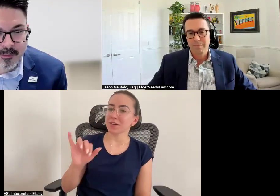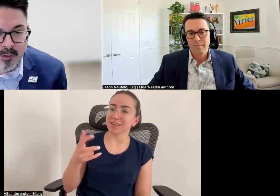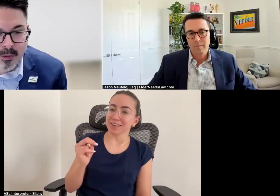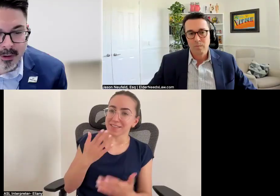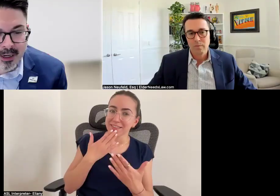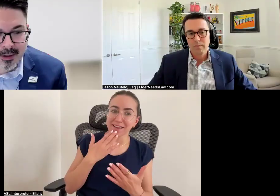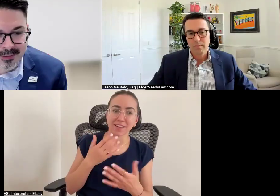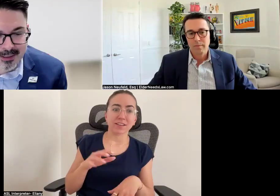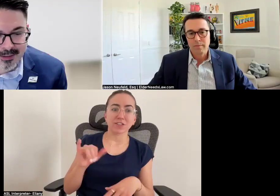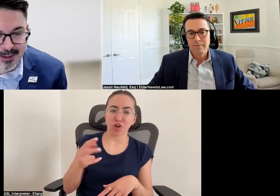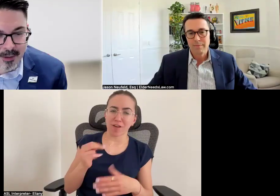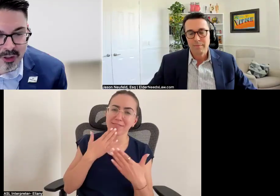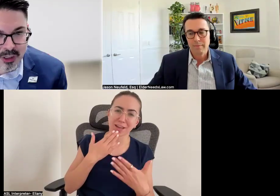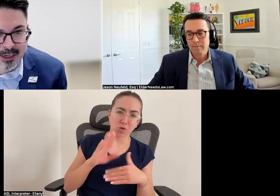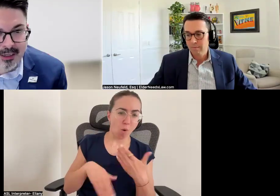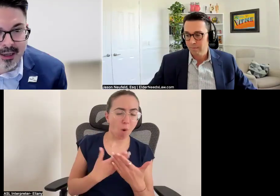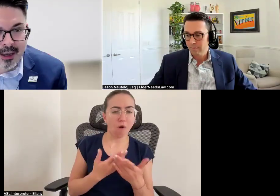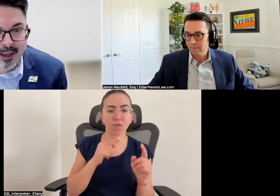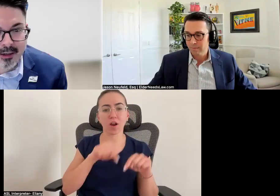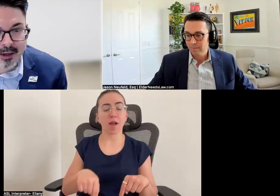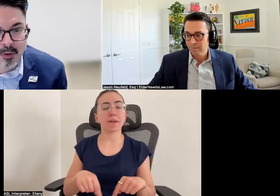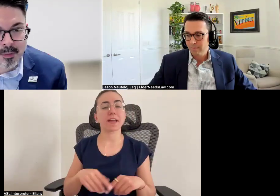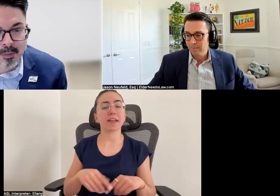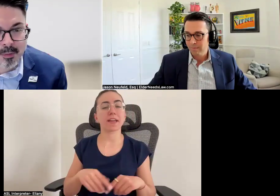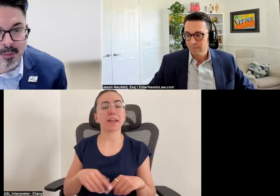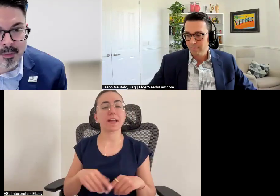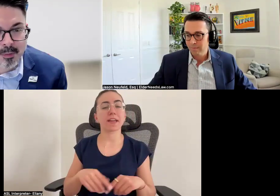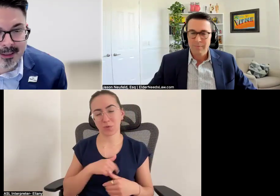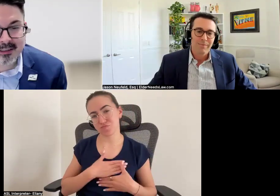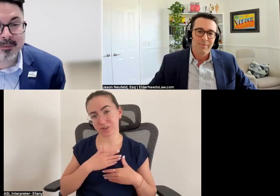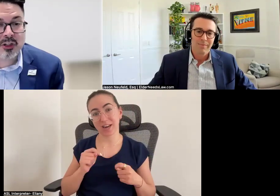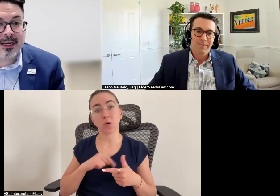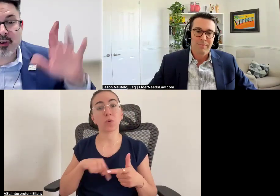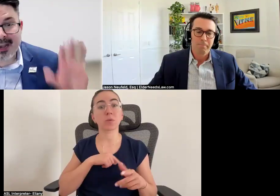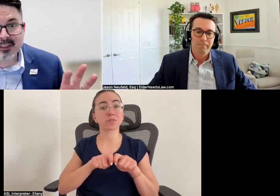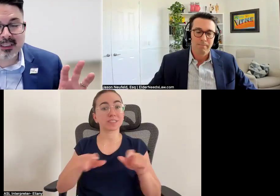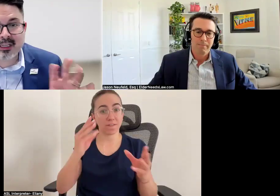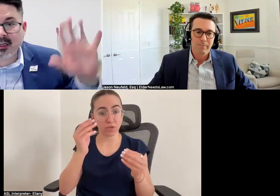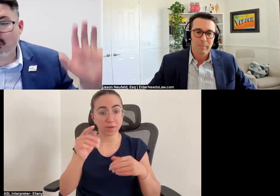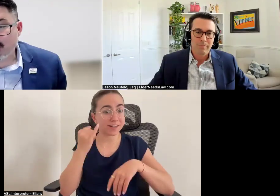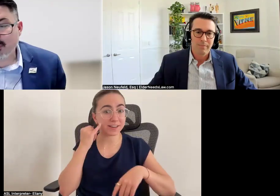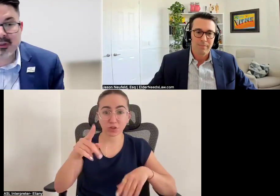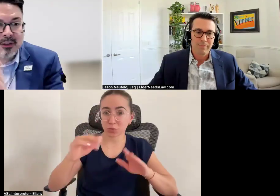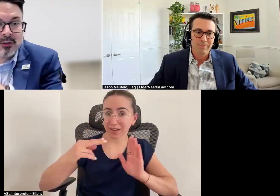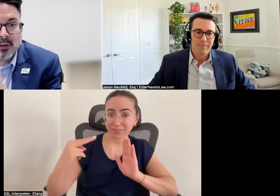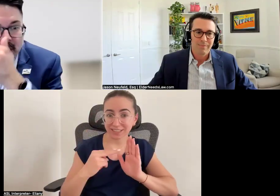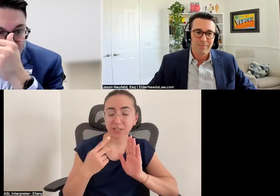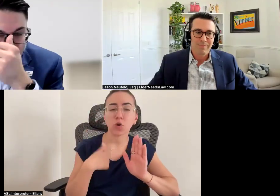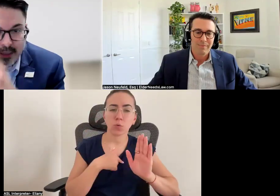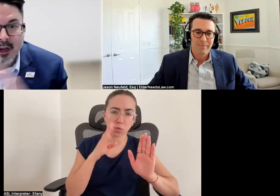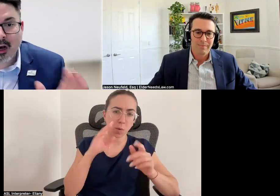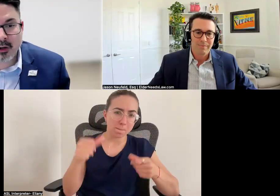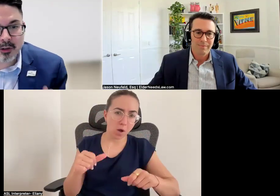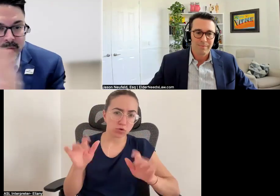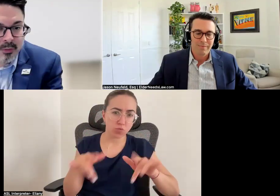all for attending today. Appreciate it. And we'll be getting this information out. If you haven't seen, we will be posting this